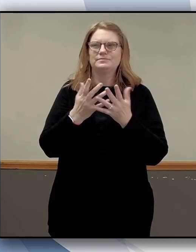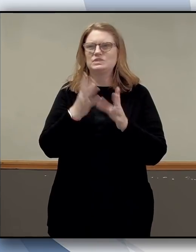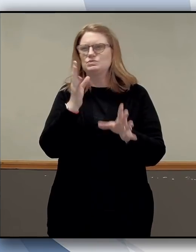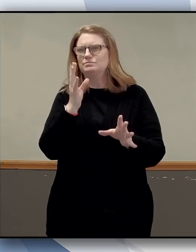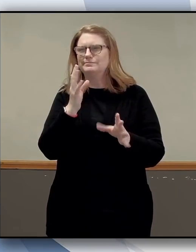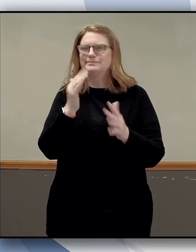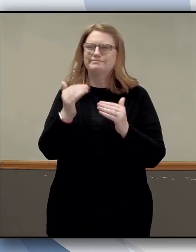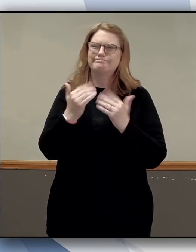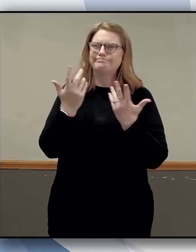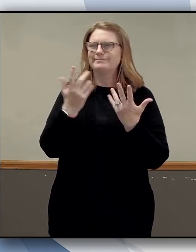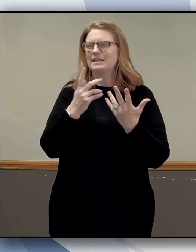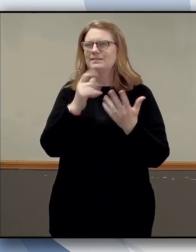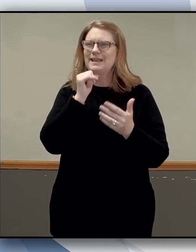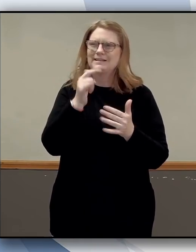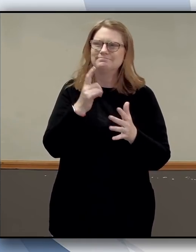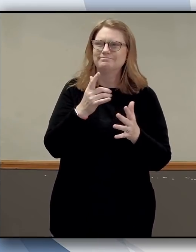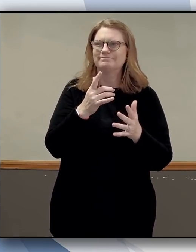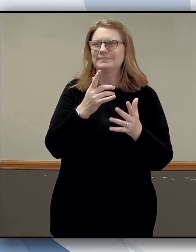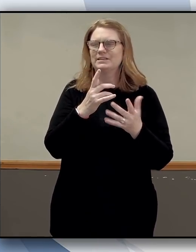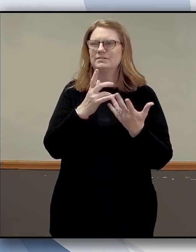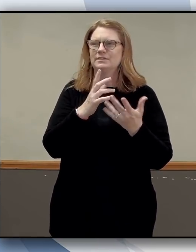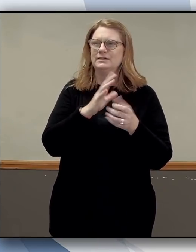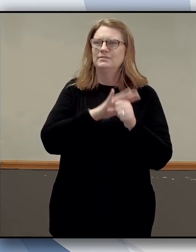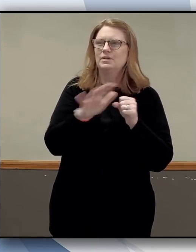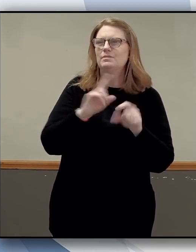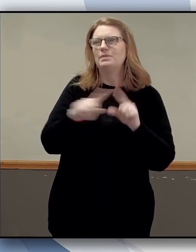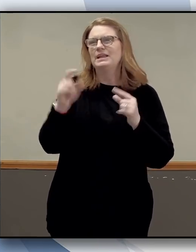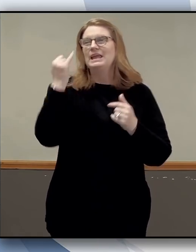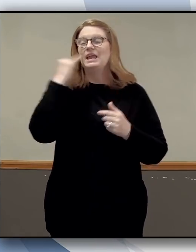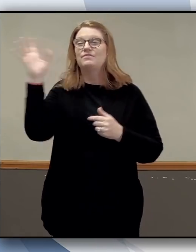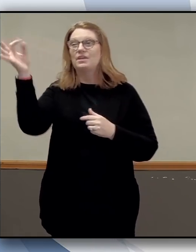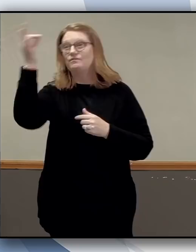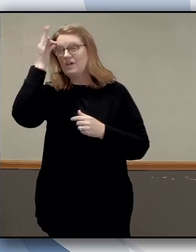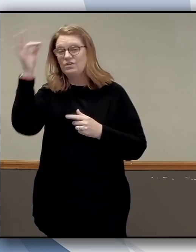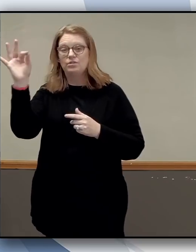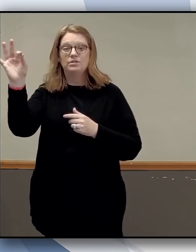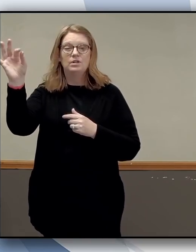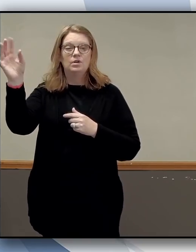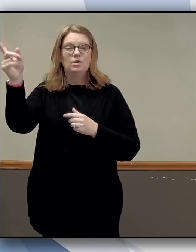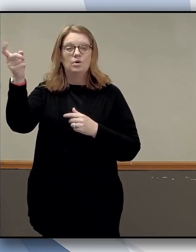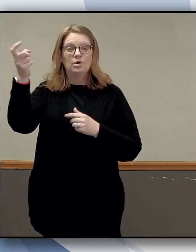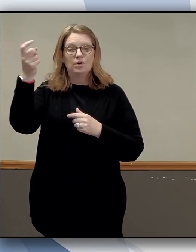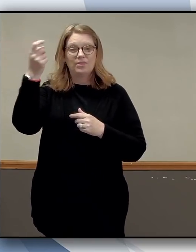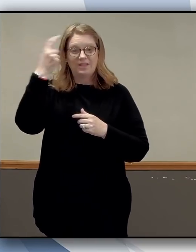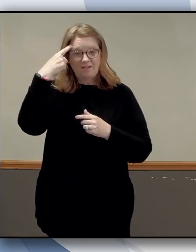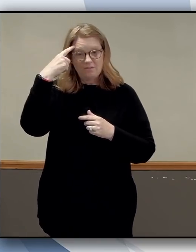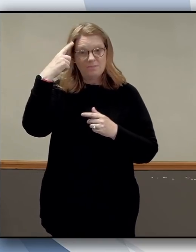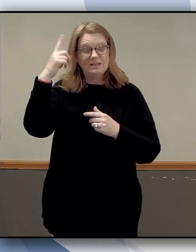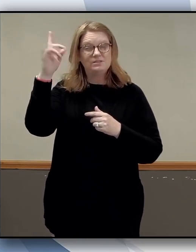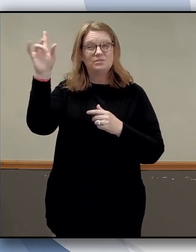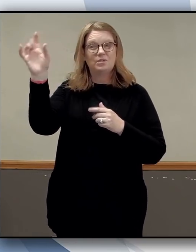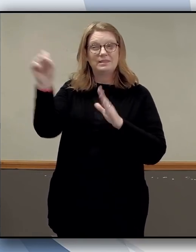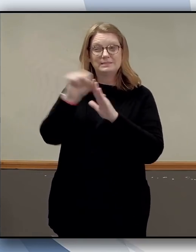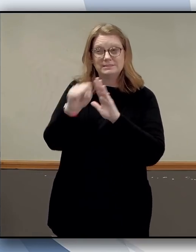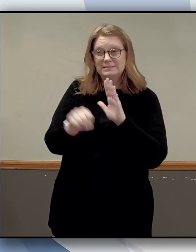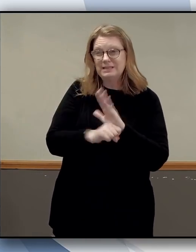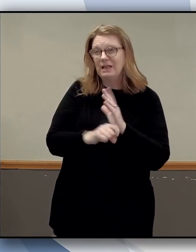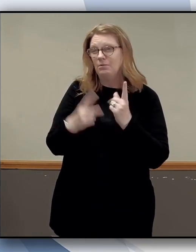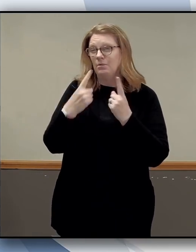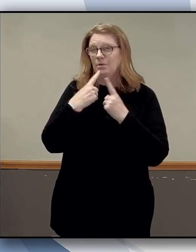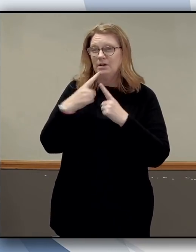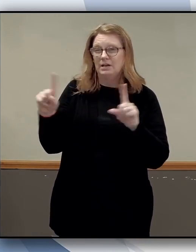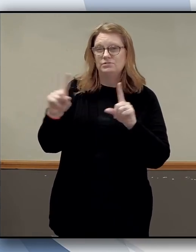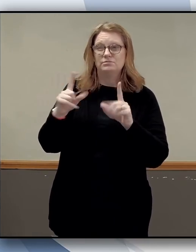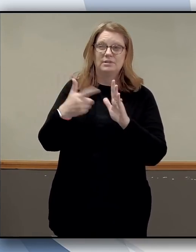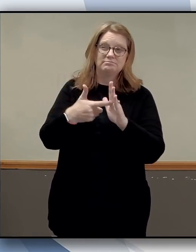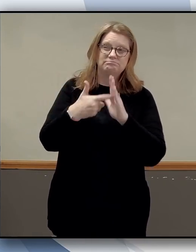if either the federal government or the state would just issue more mandates or restrictions, that all would be solved, that there's somehow some